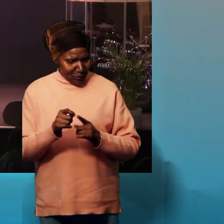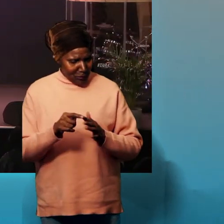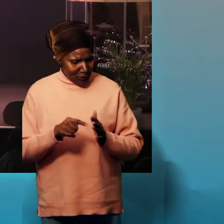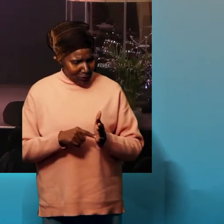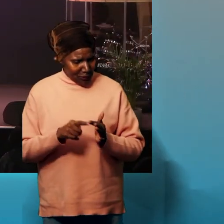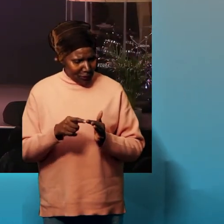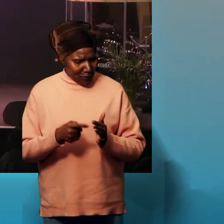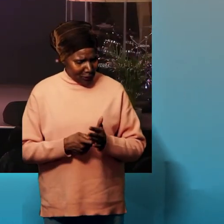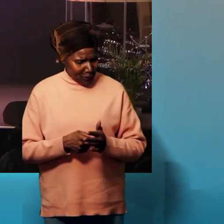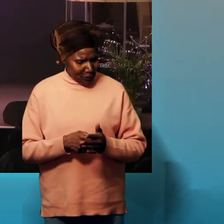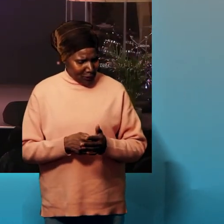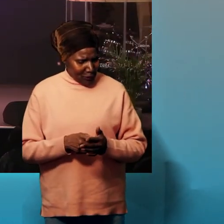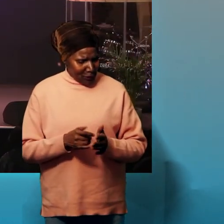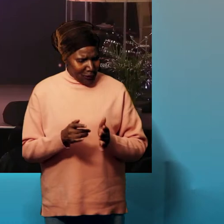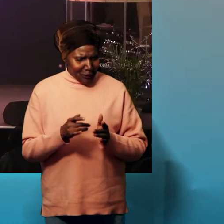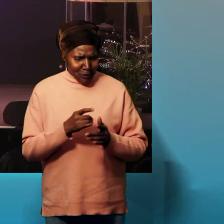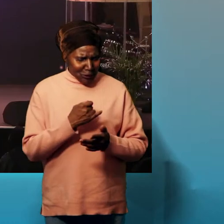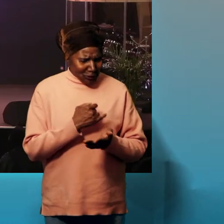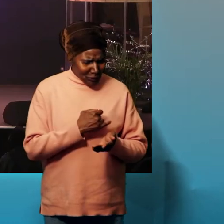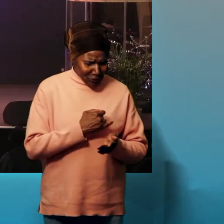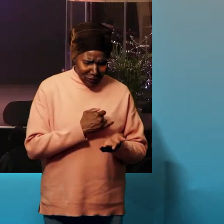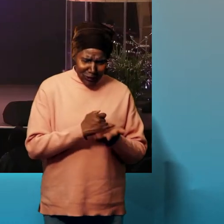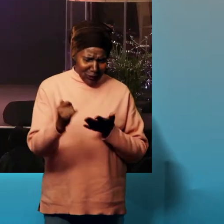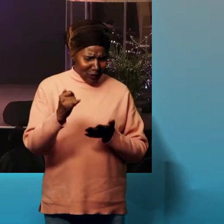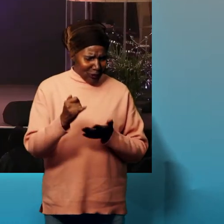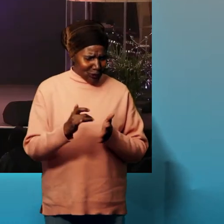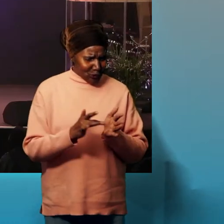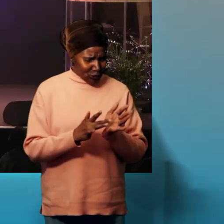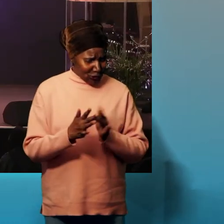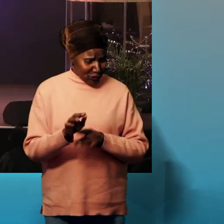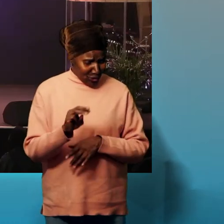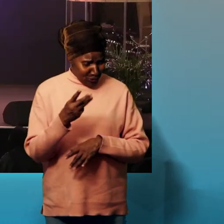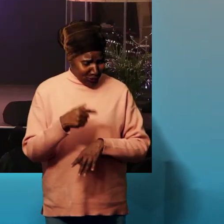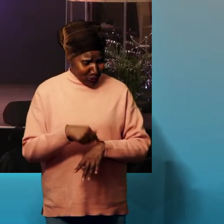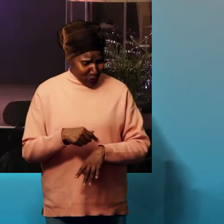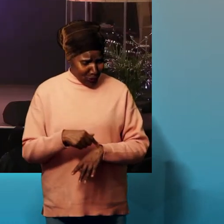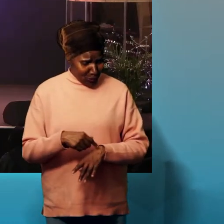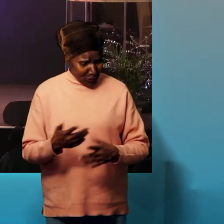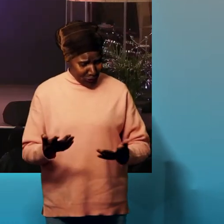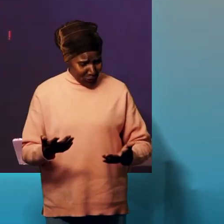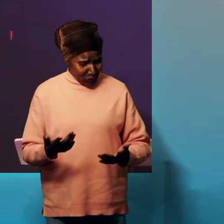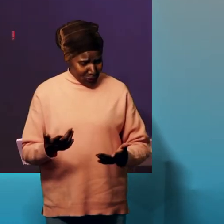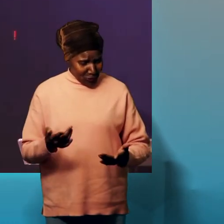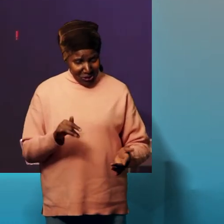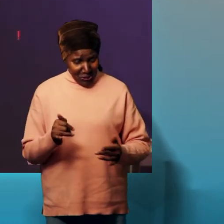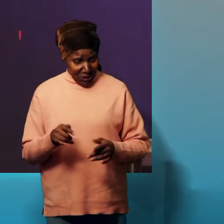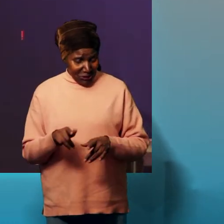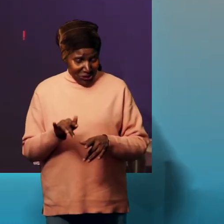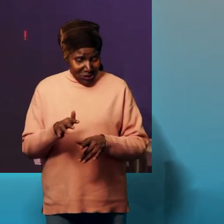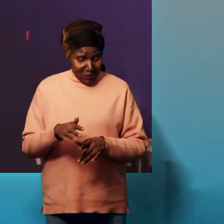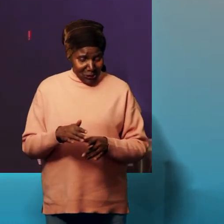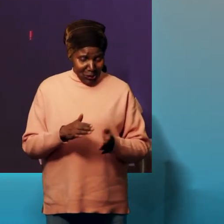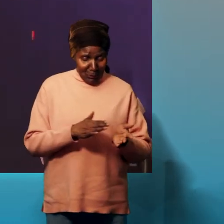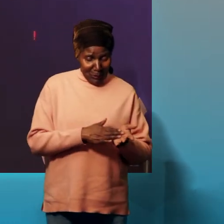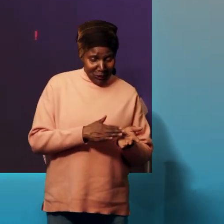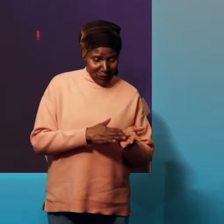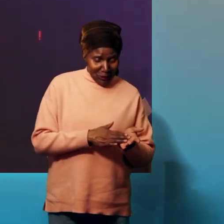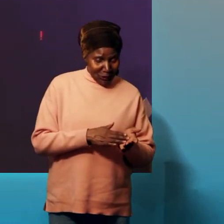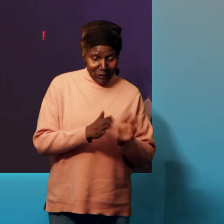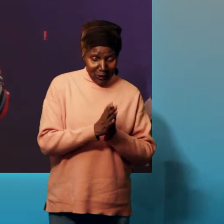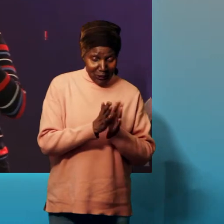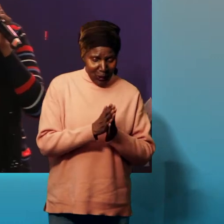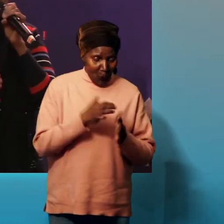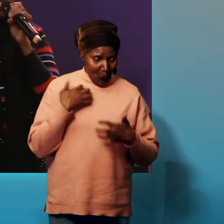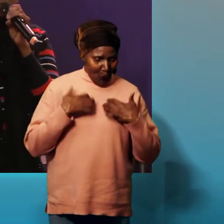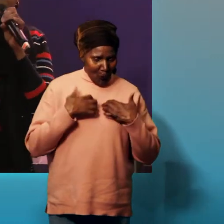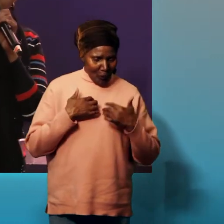Jesus. Sometimes it's just the contradiction between our Sundays and our Mondays. Sometimes it's just